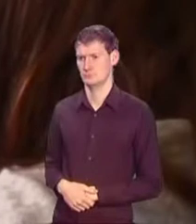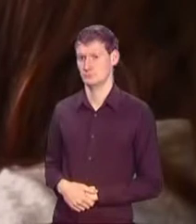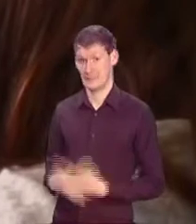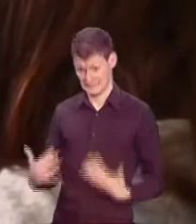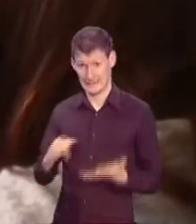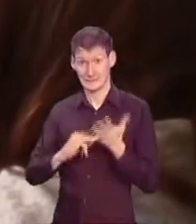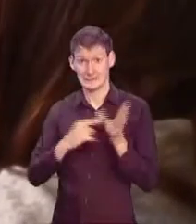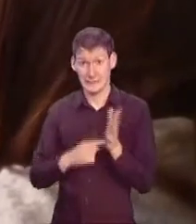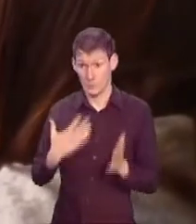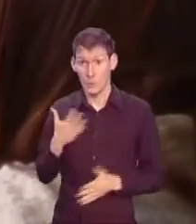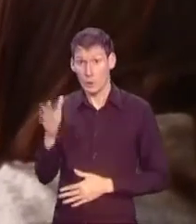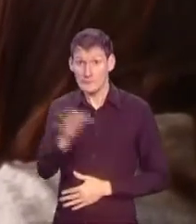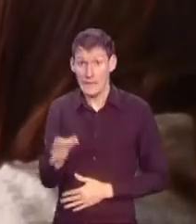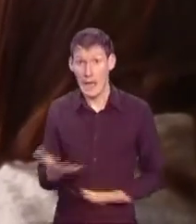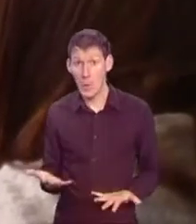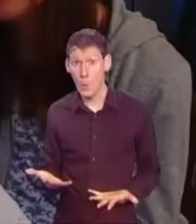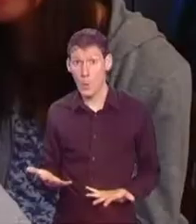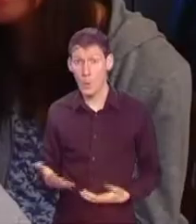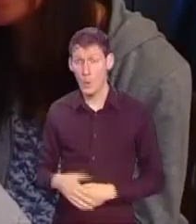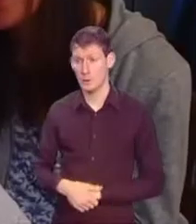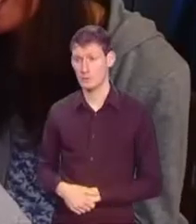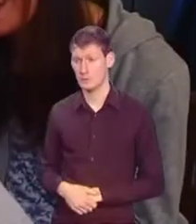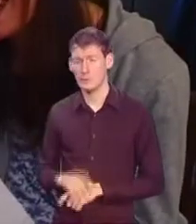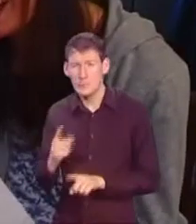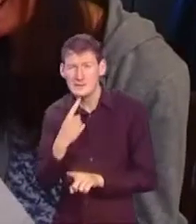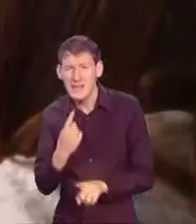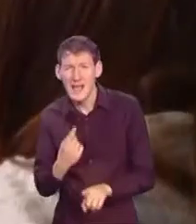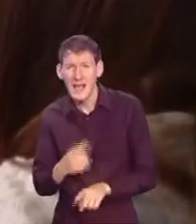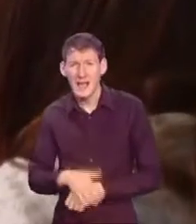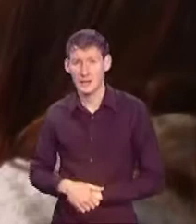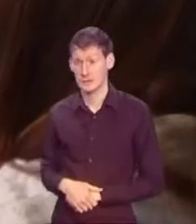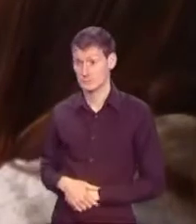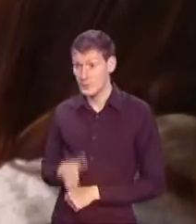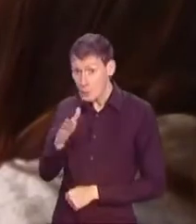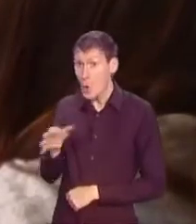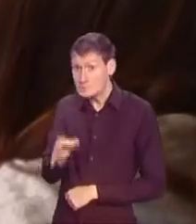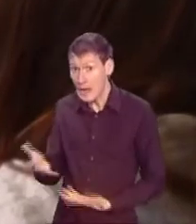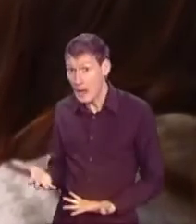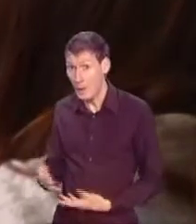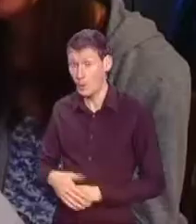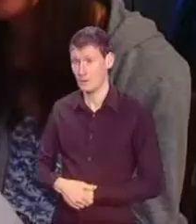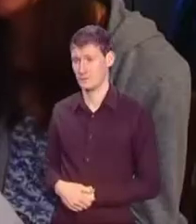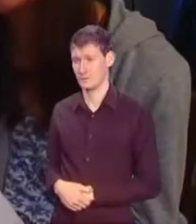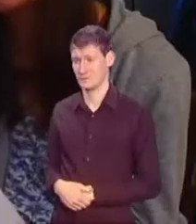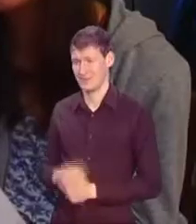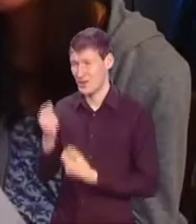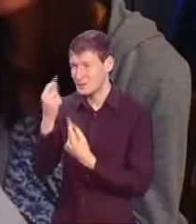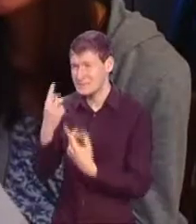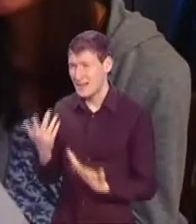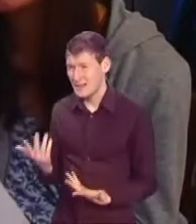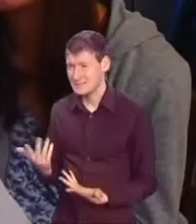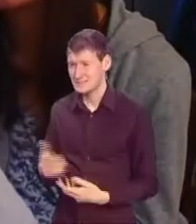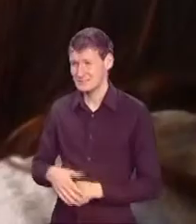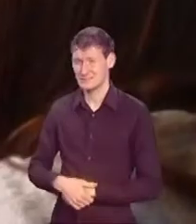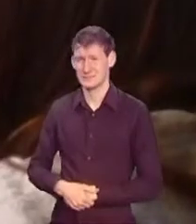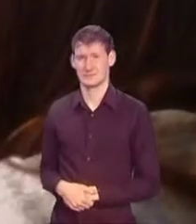It's Saturday. Do you want to go into town? What did you say? Into town. I can't understand